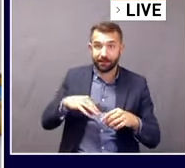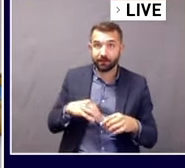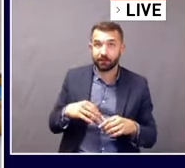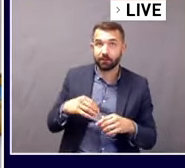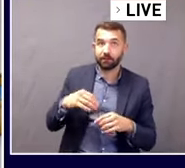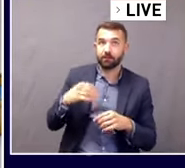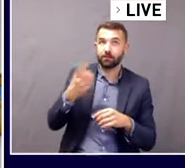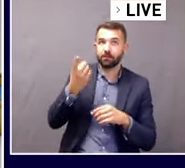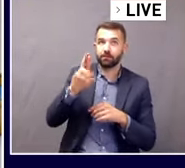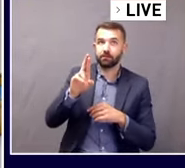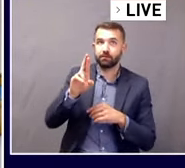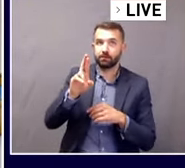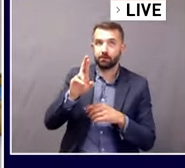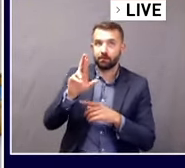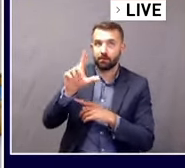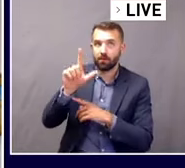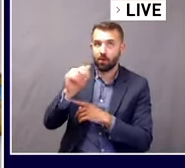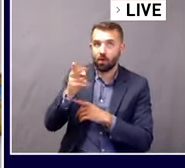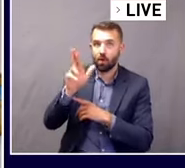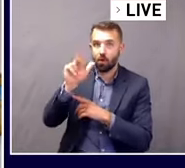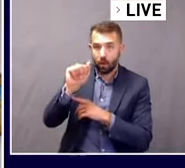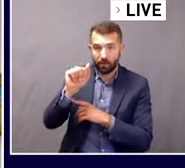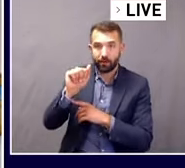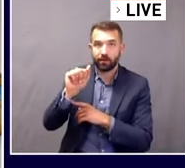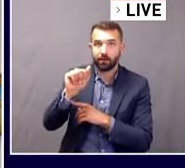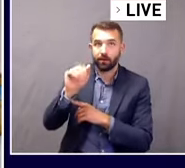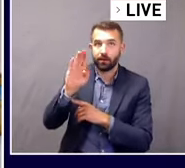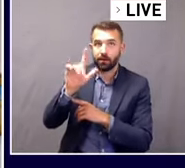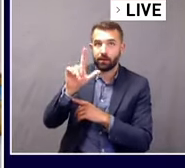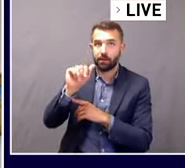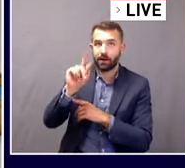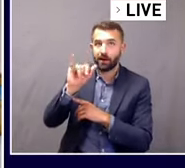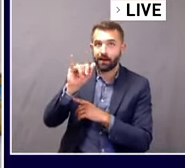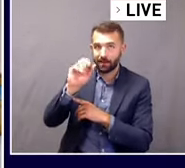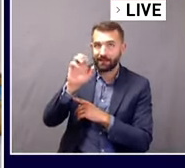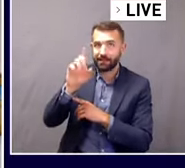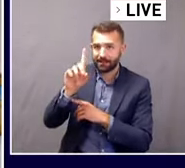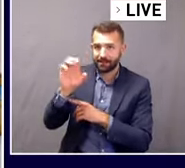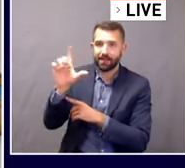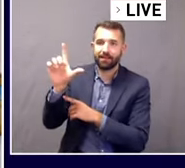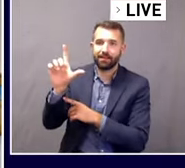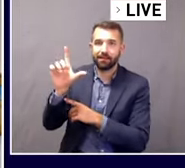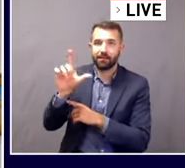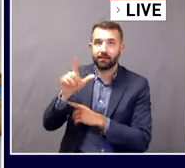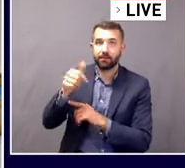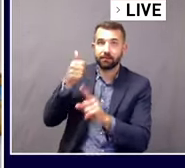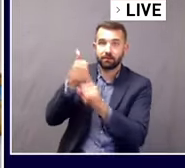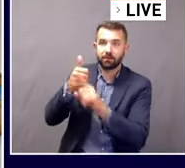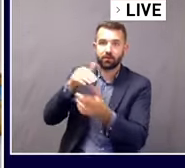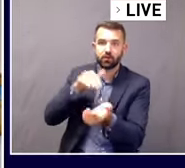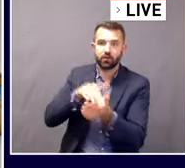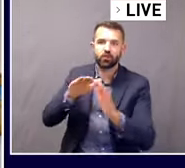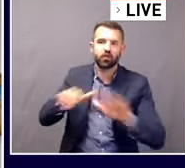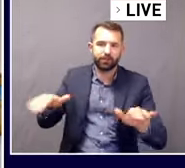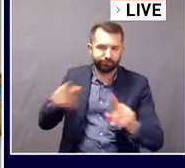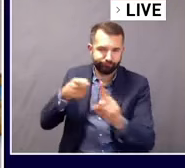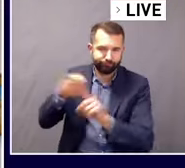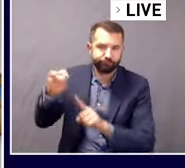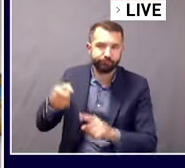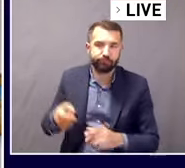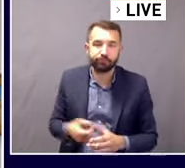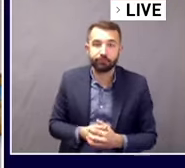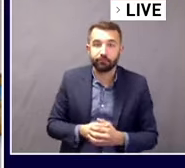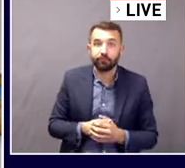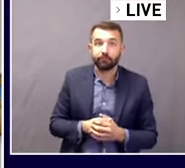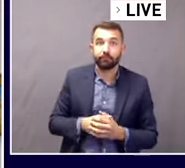her colleagues, a pediatrician here in Maine, and her colleagues are very active in camps, in overnight camps in Maine,